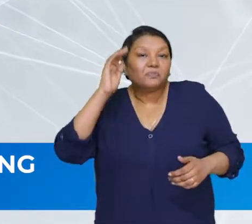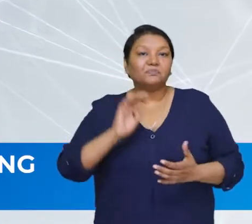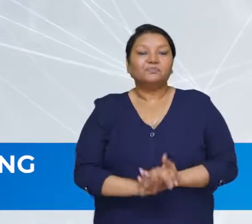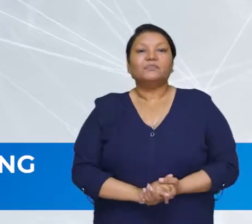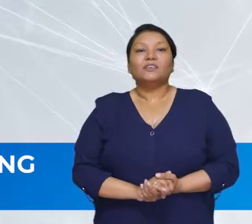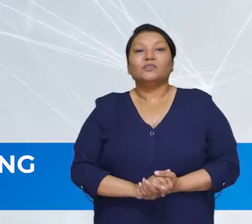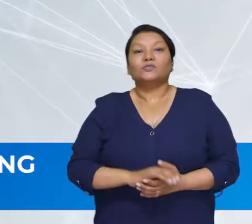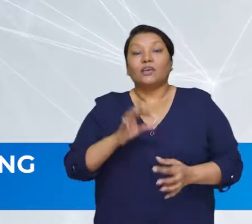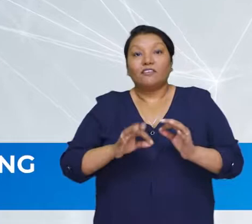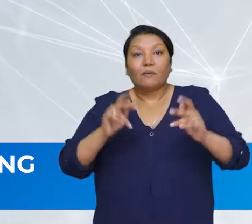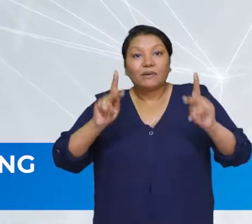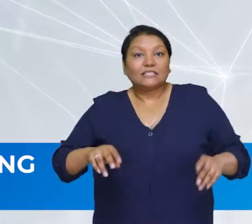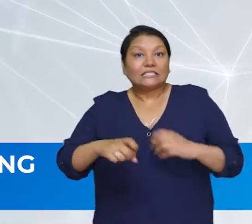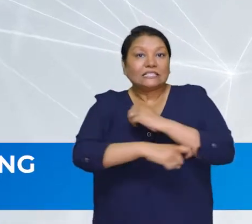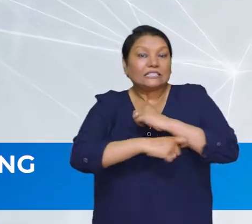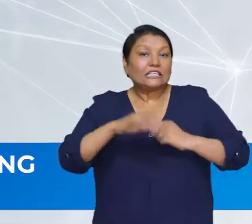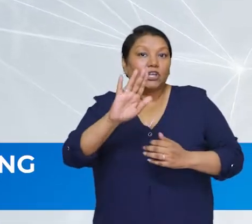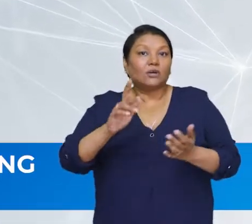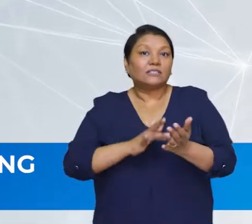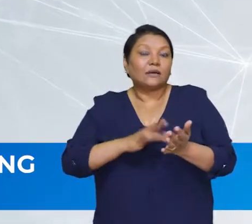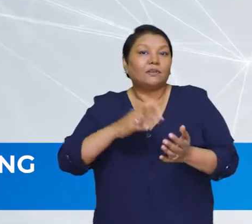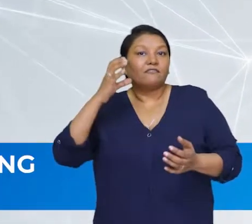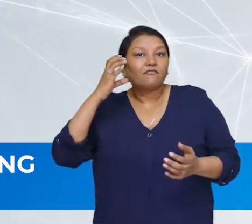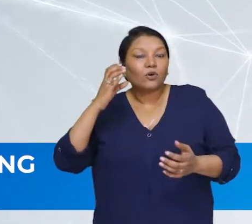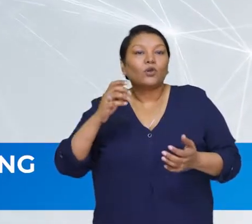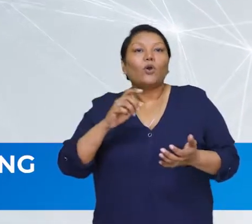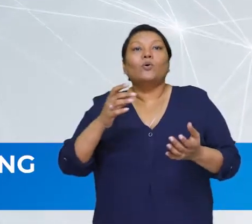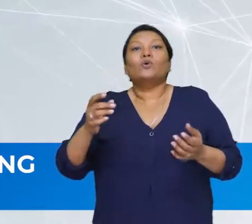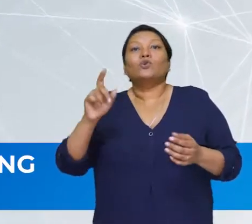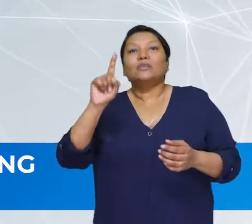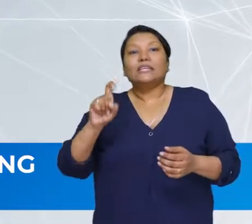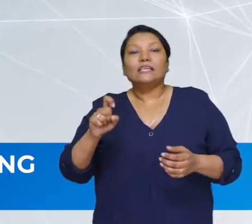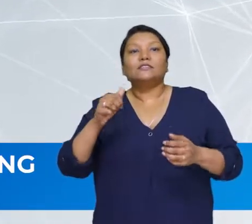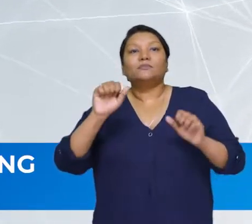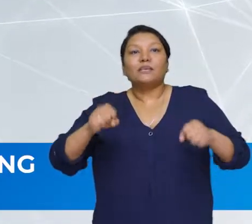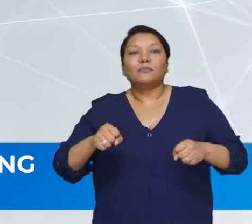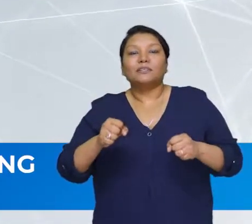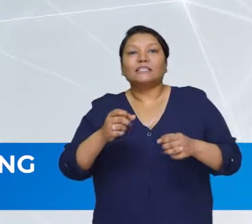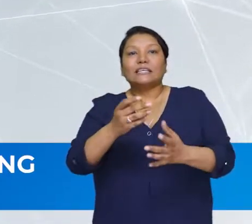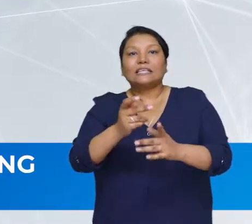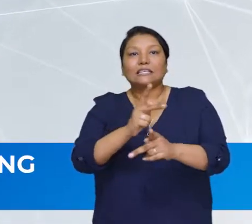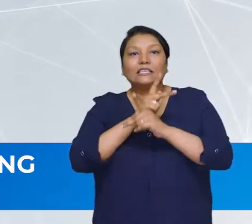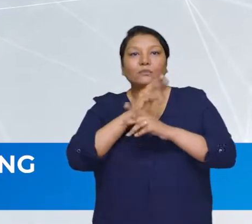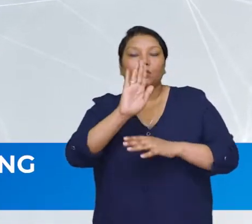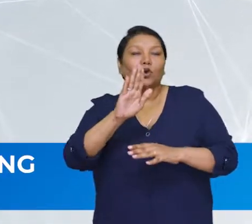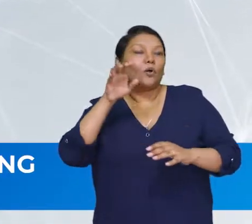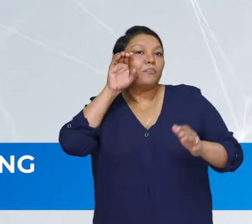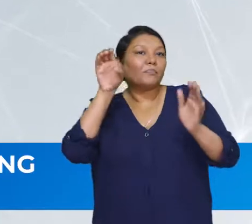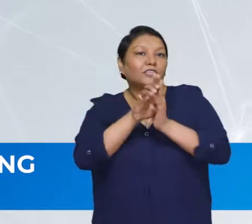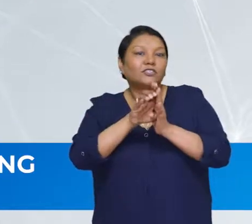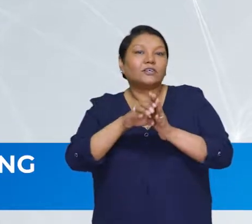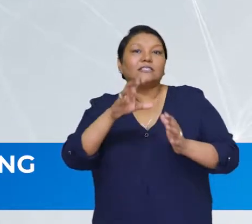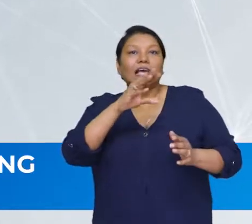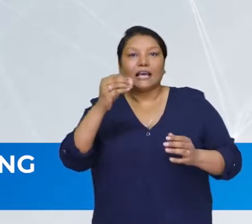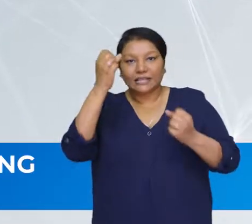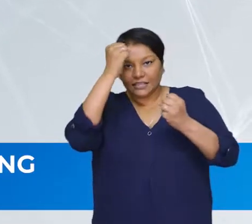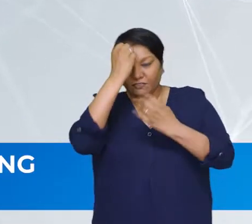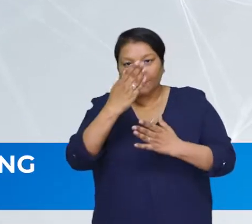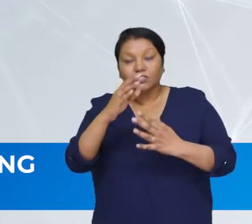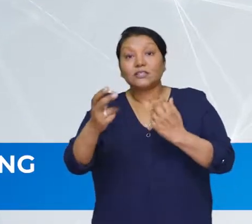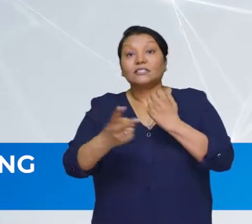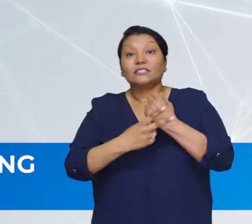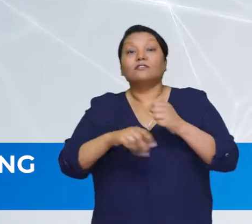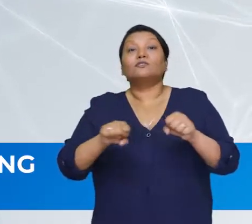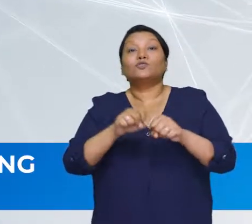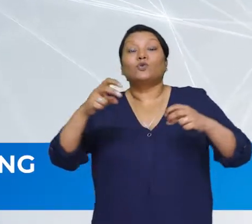see the act take place. Now, if someone does take your device, you really don't want them to have access to your private files or photos. Therefore,